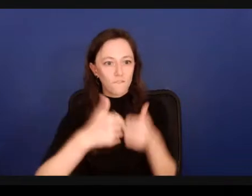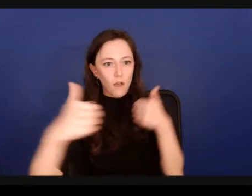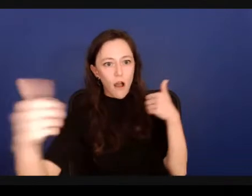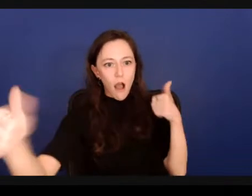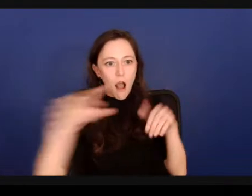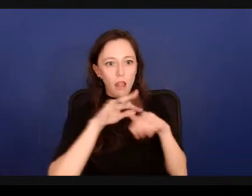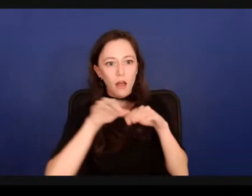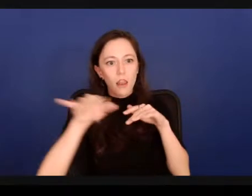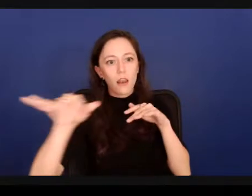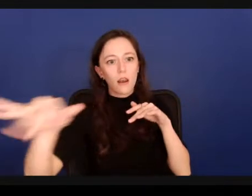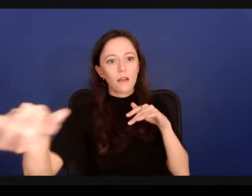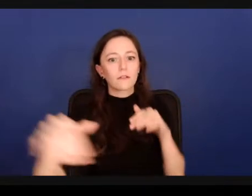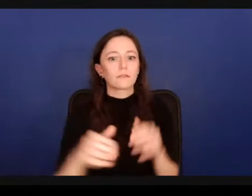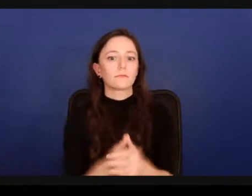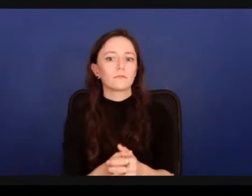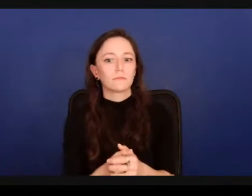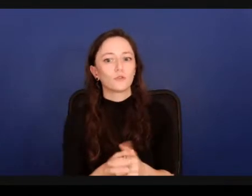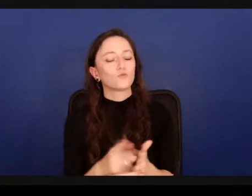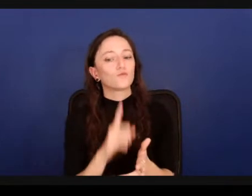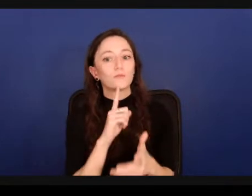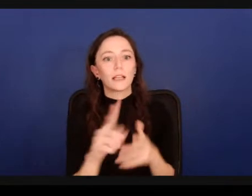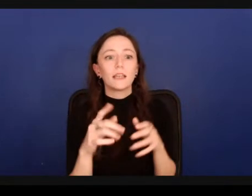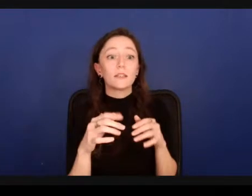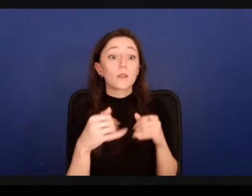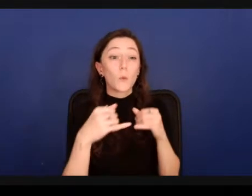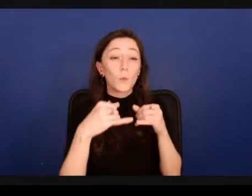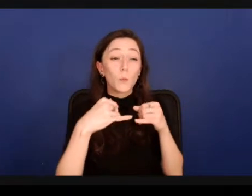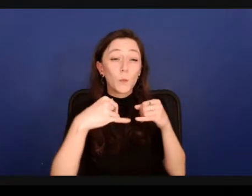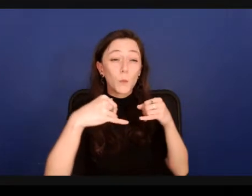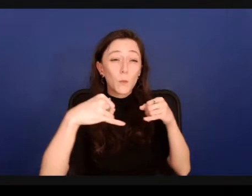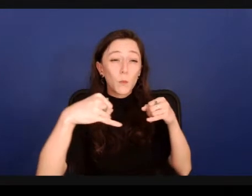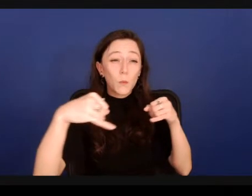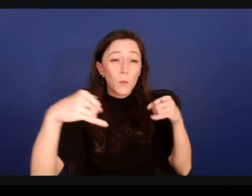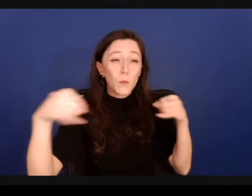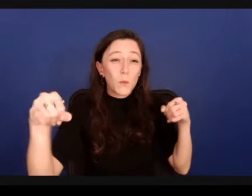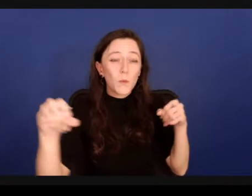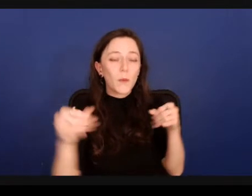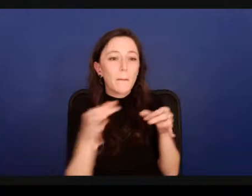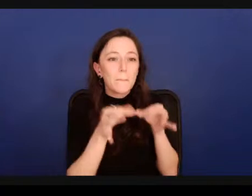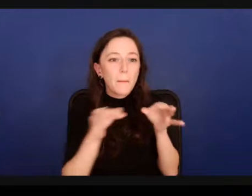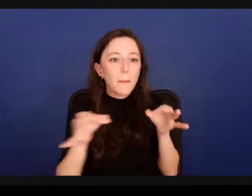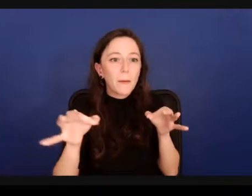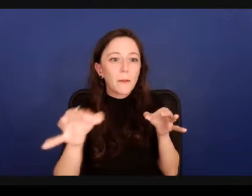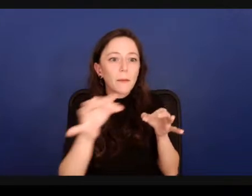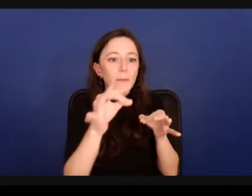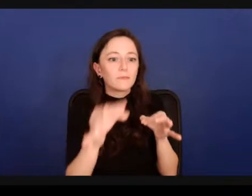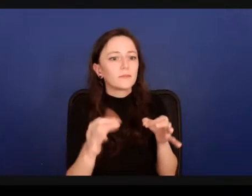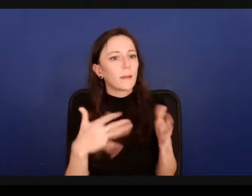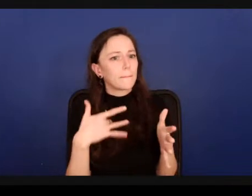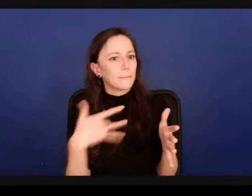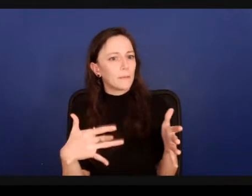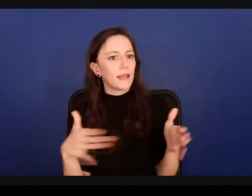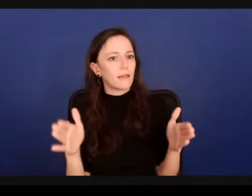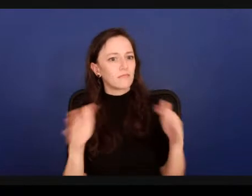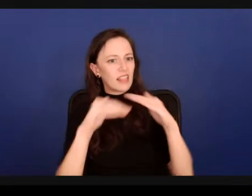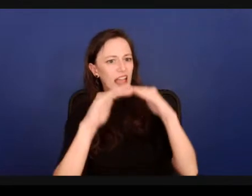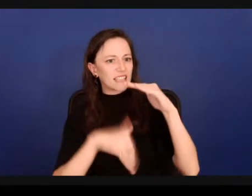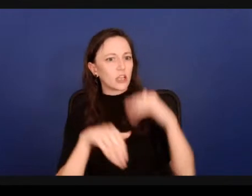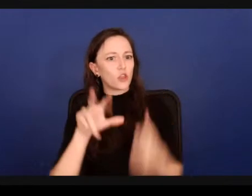unusually thin and fluid and bubbly. So it's typically less than 3 feet thick across that whole map area I showed